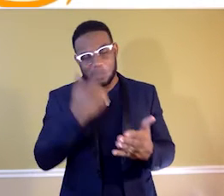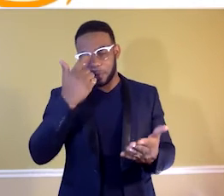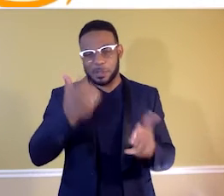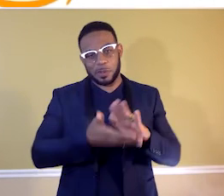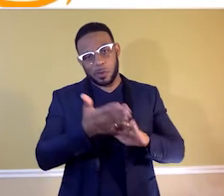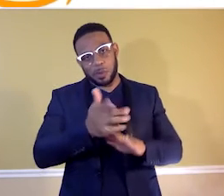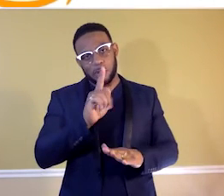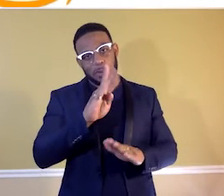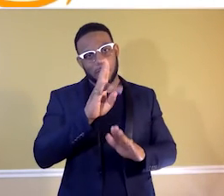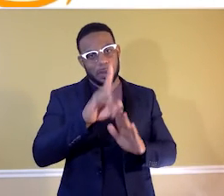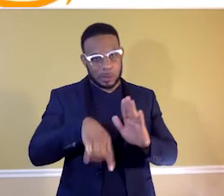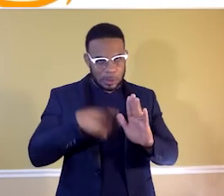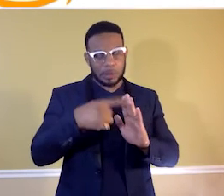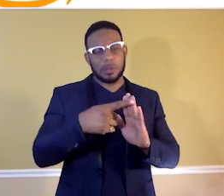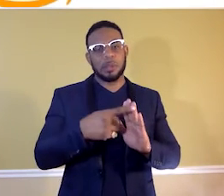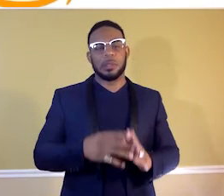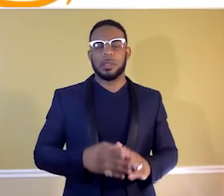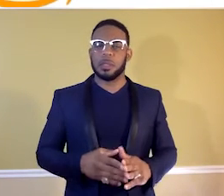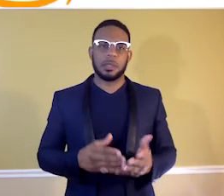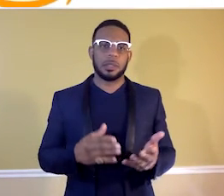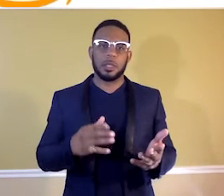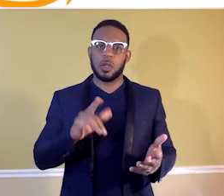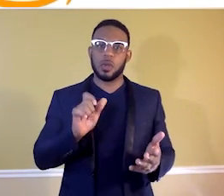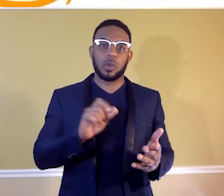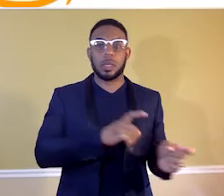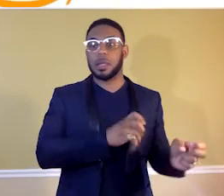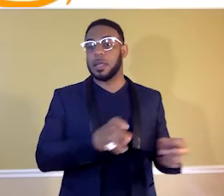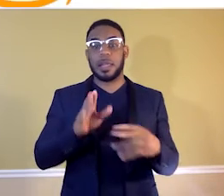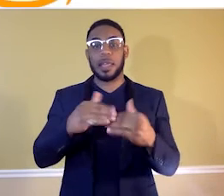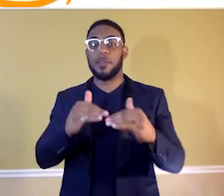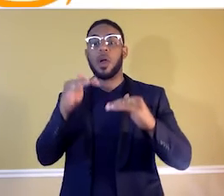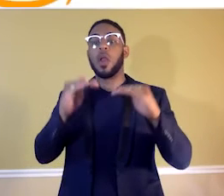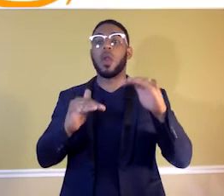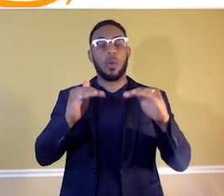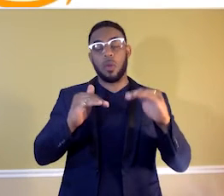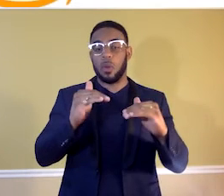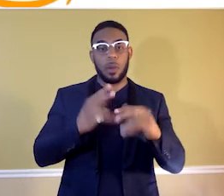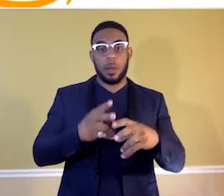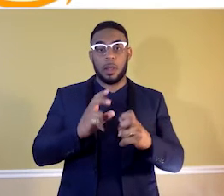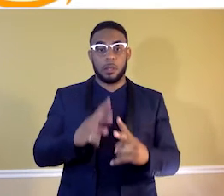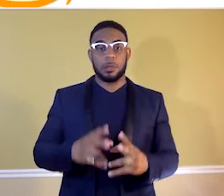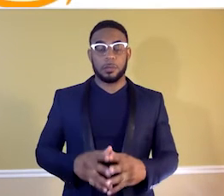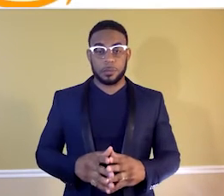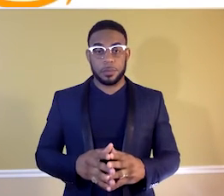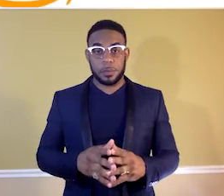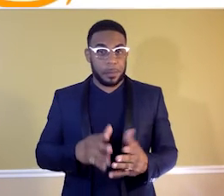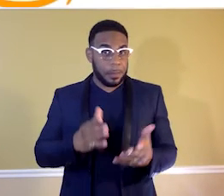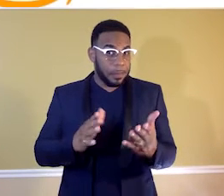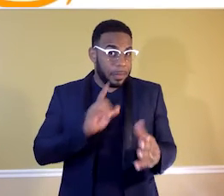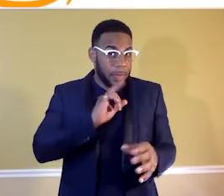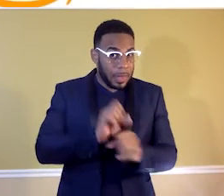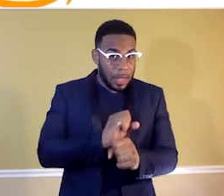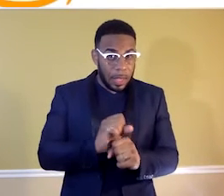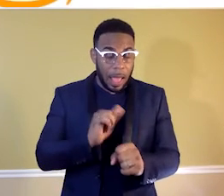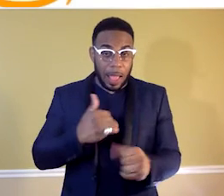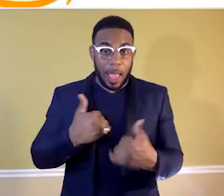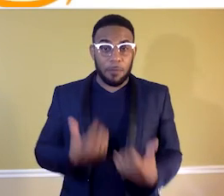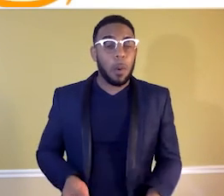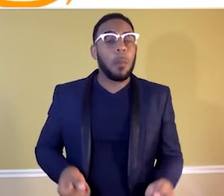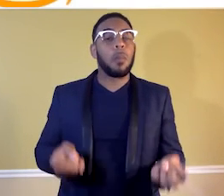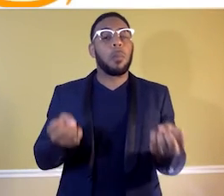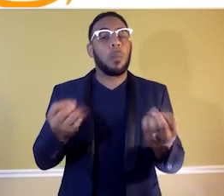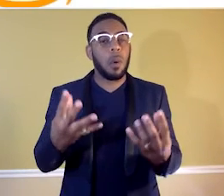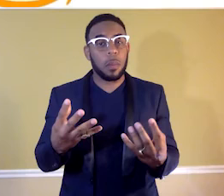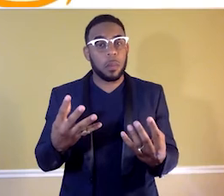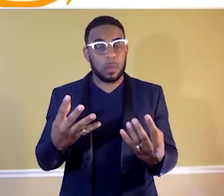running 24/7. But you can put that behind a load balancer. So the idea behind a load balancer is that it will actually, I can have